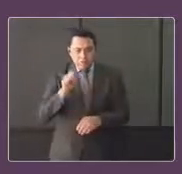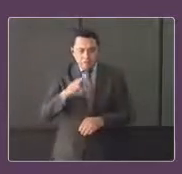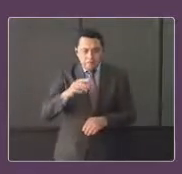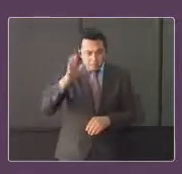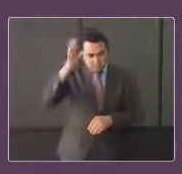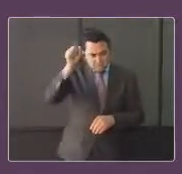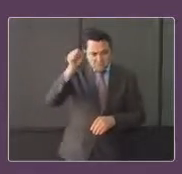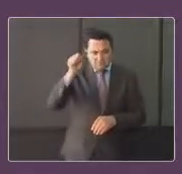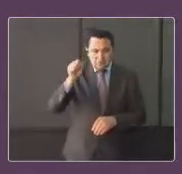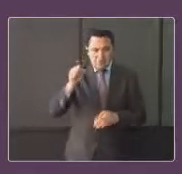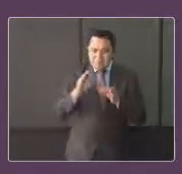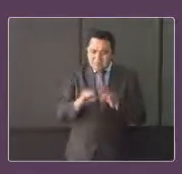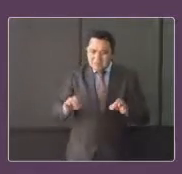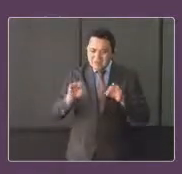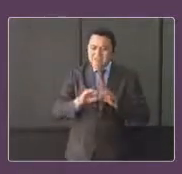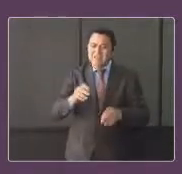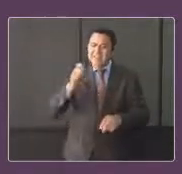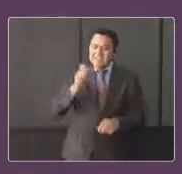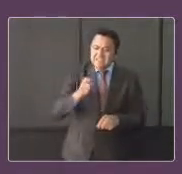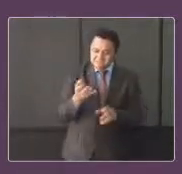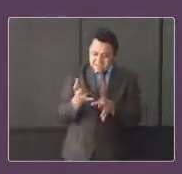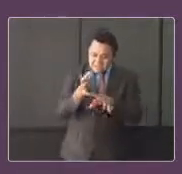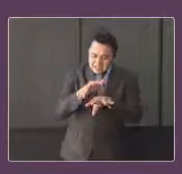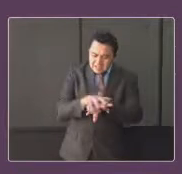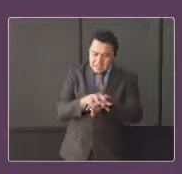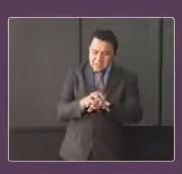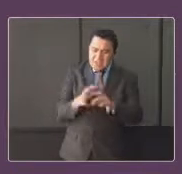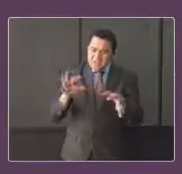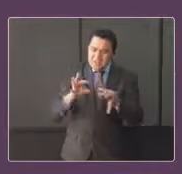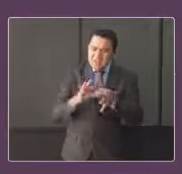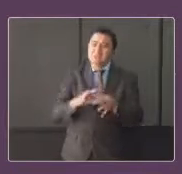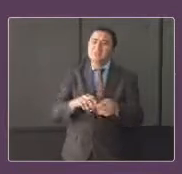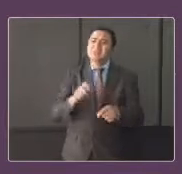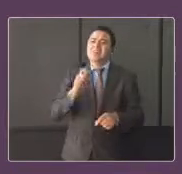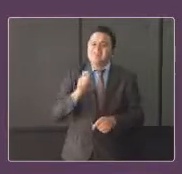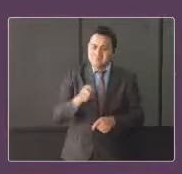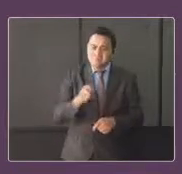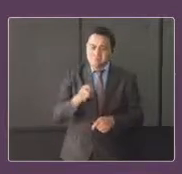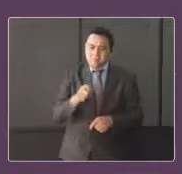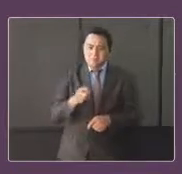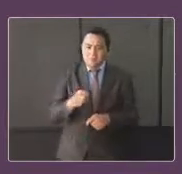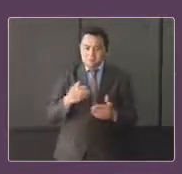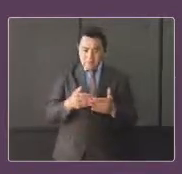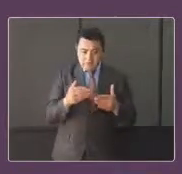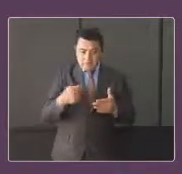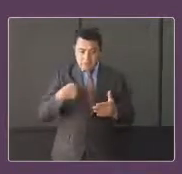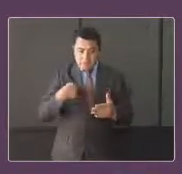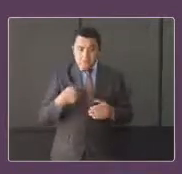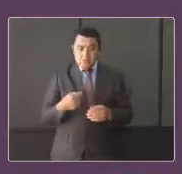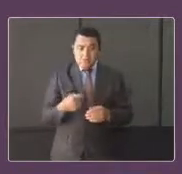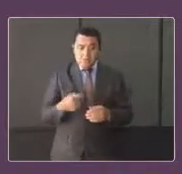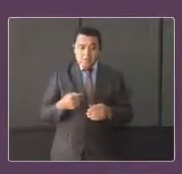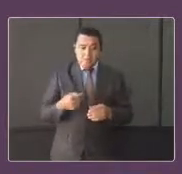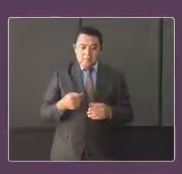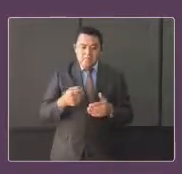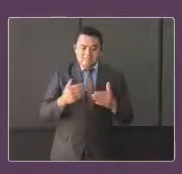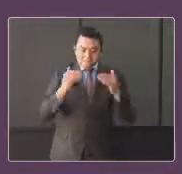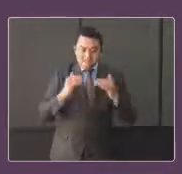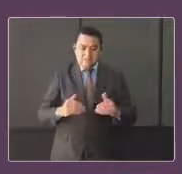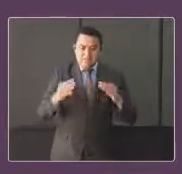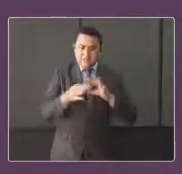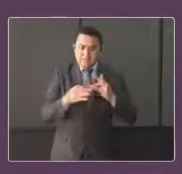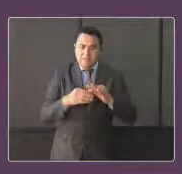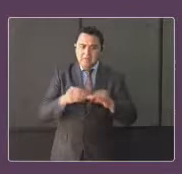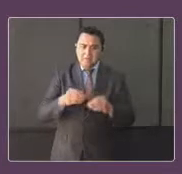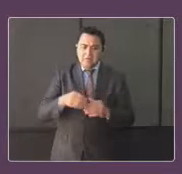the concept that we handle here, the main integration concept here, and I will elaborate on this in my